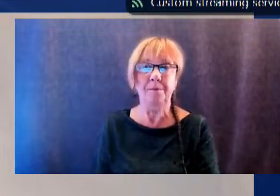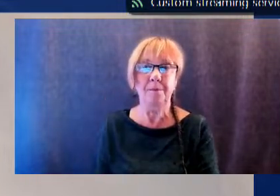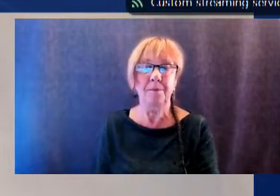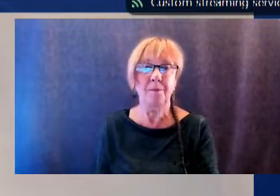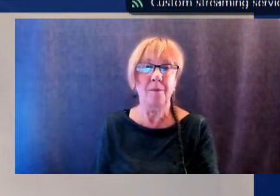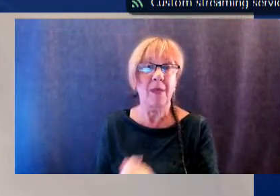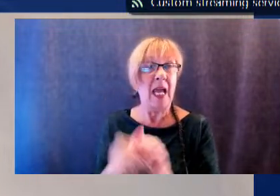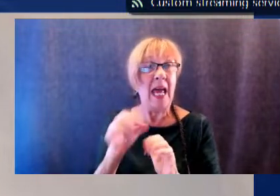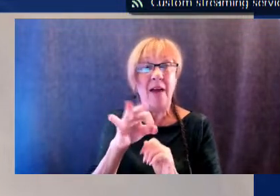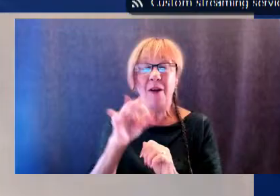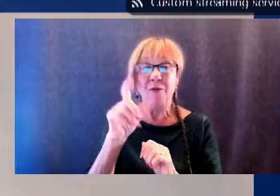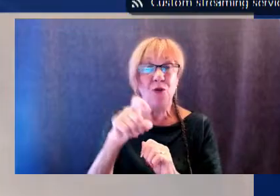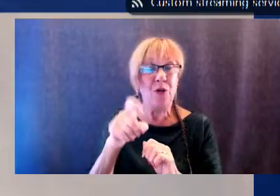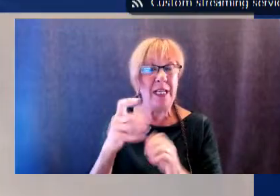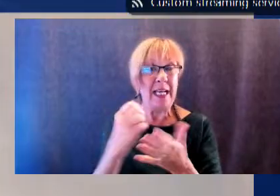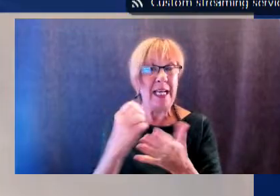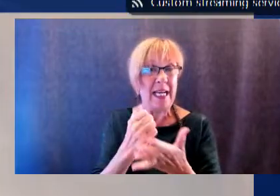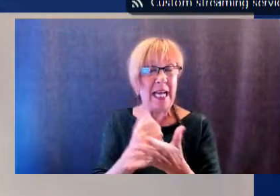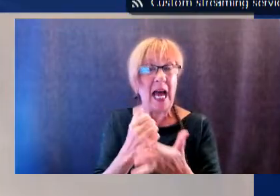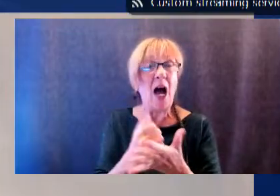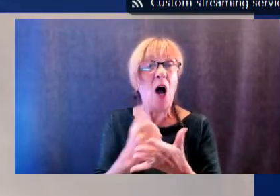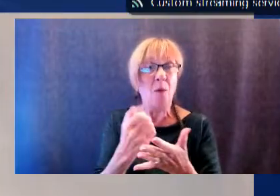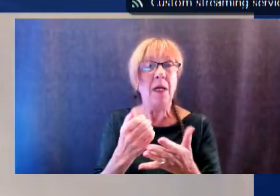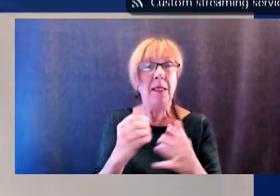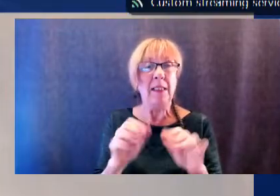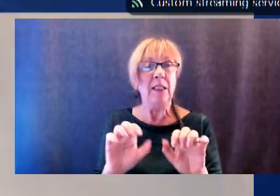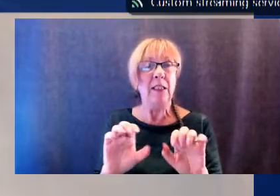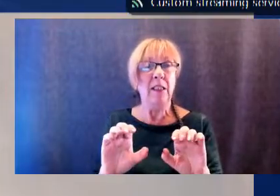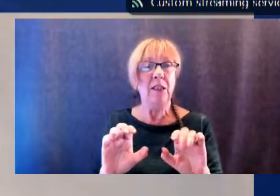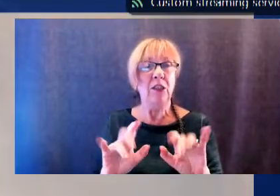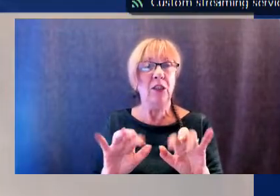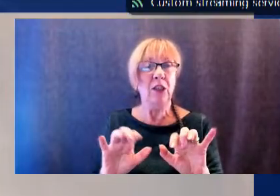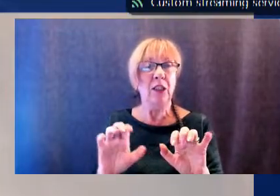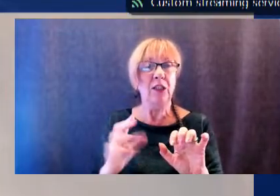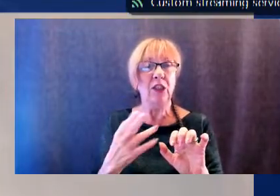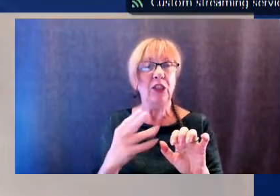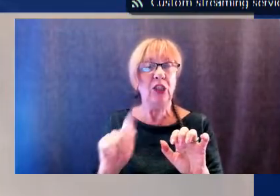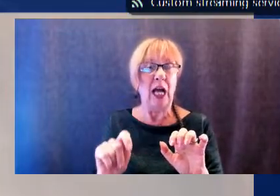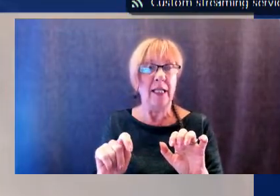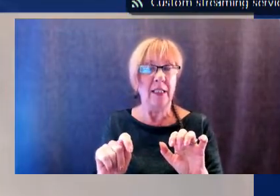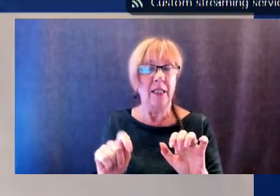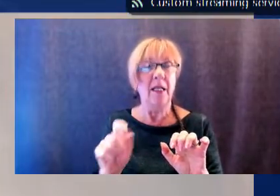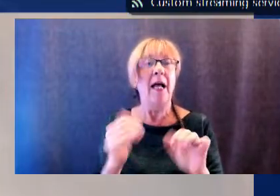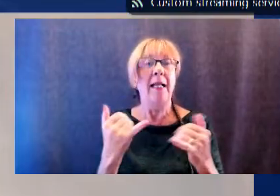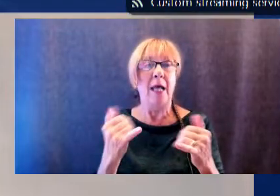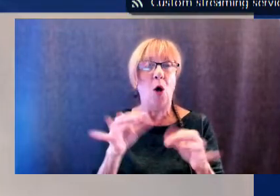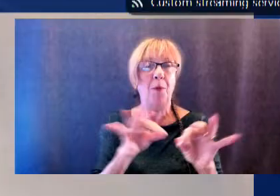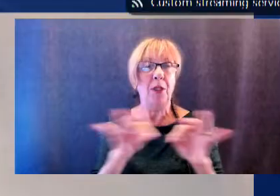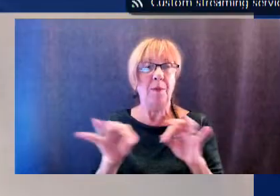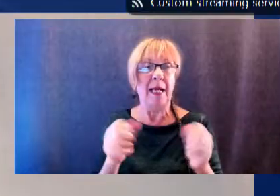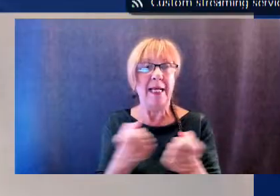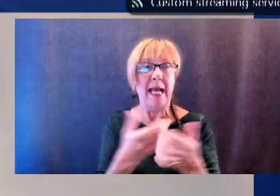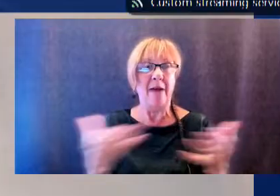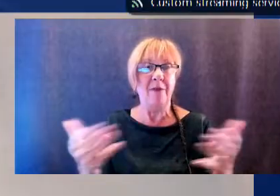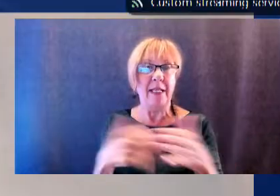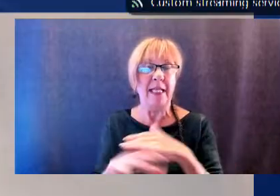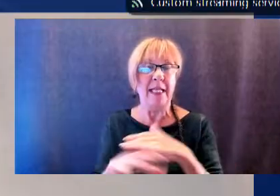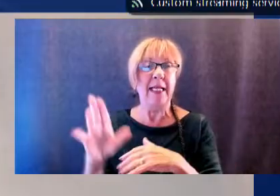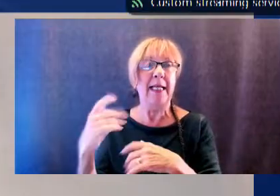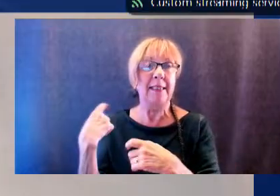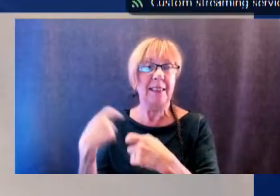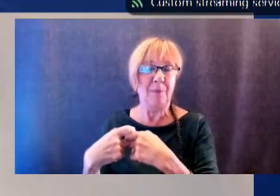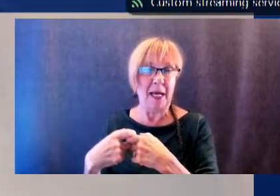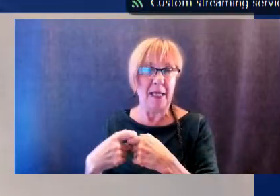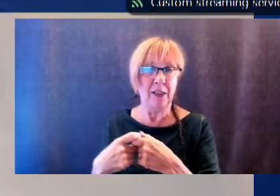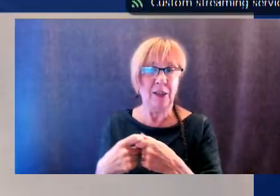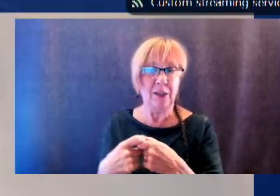can let us know in the chat so we can assist you with that. Now I'm going to give my instructions in Spanish. Buenas tardes a todos, bienvenidos. Este es un recordatorio de